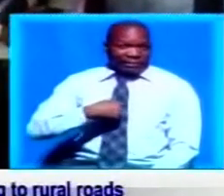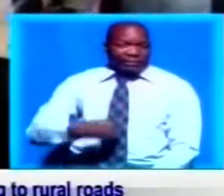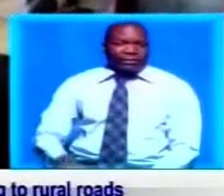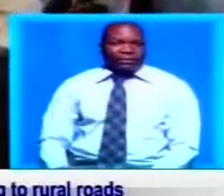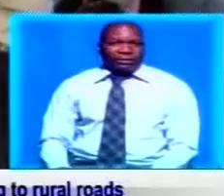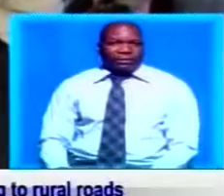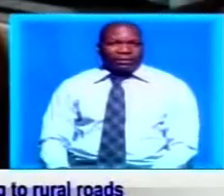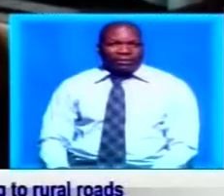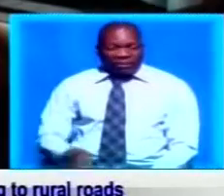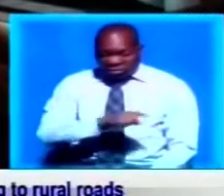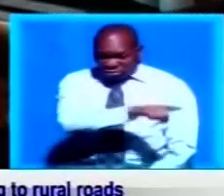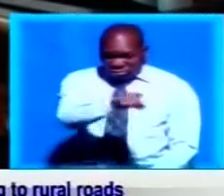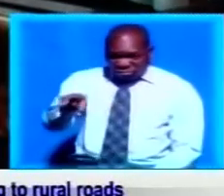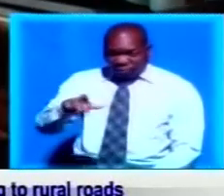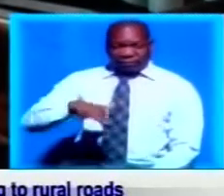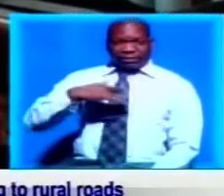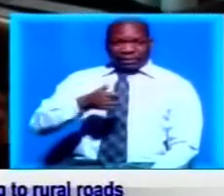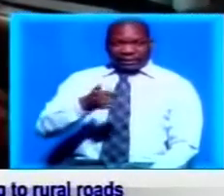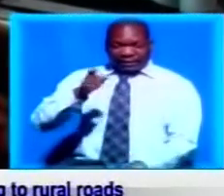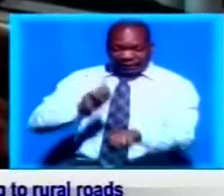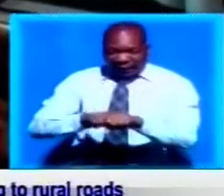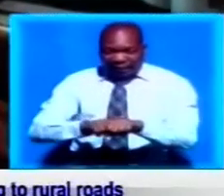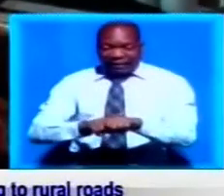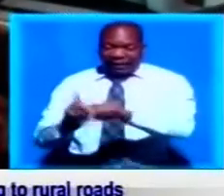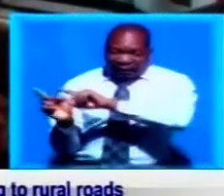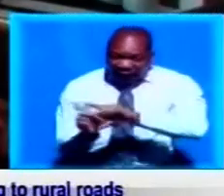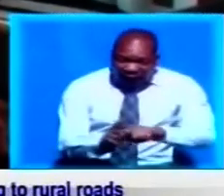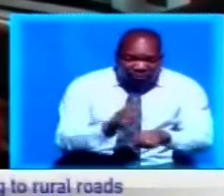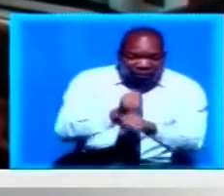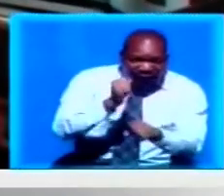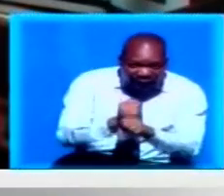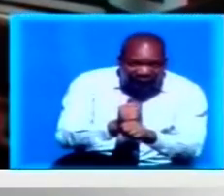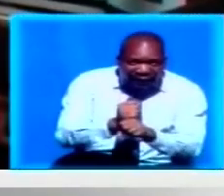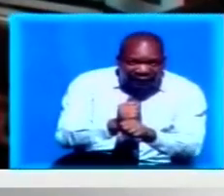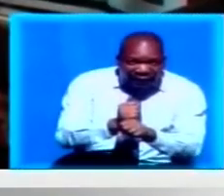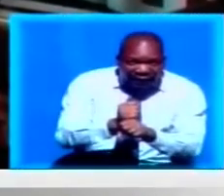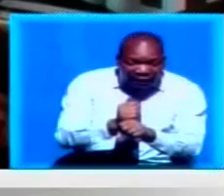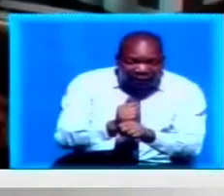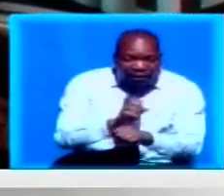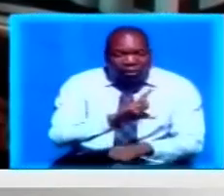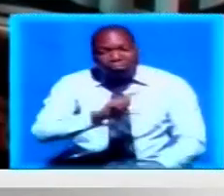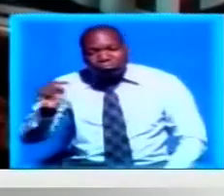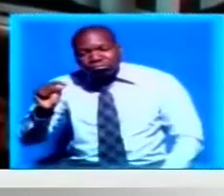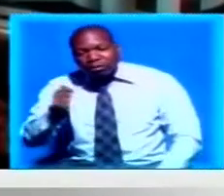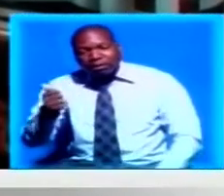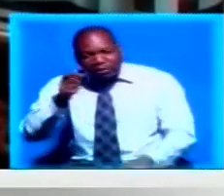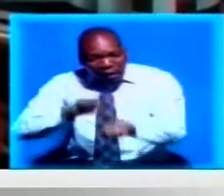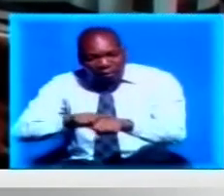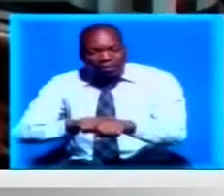If you feel you can report for work anytime, you feel you can knock off anytime you want, please, the door is